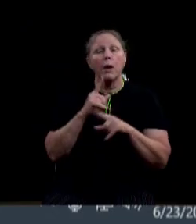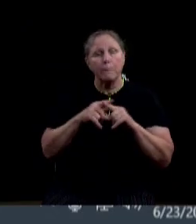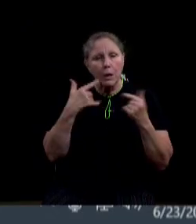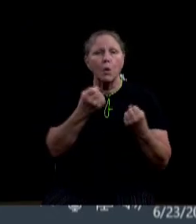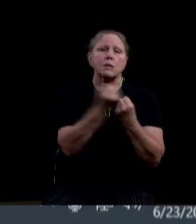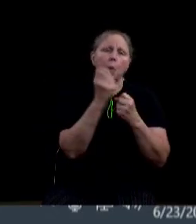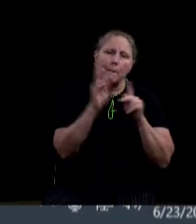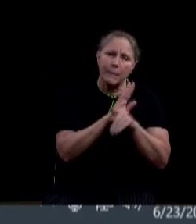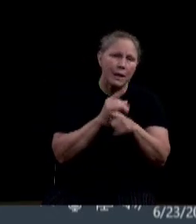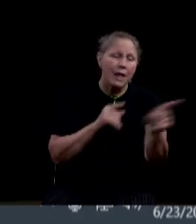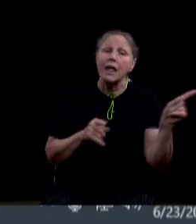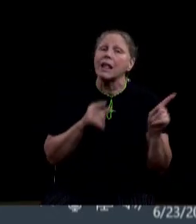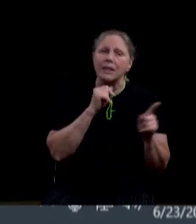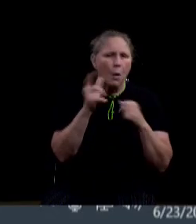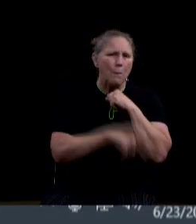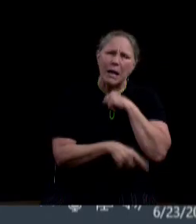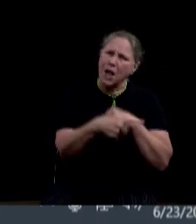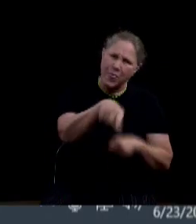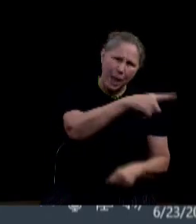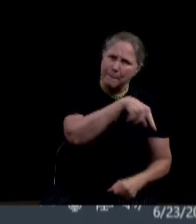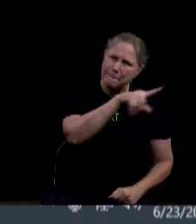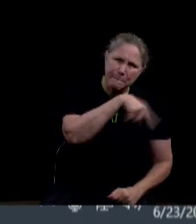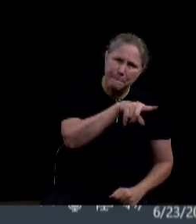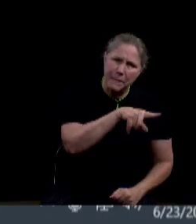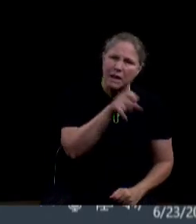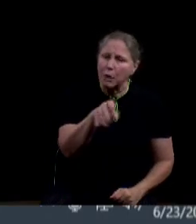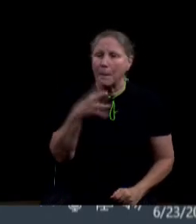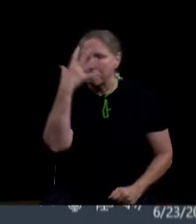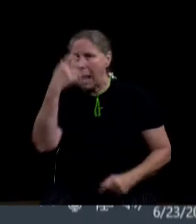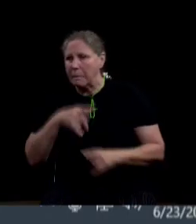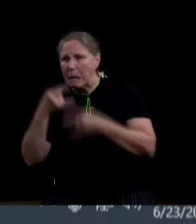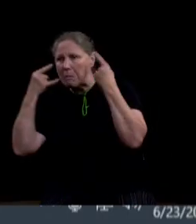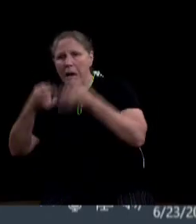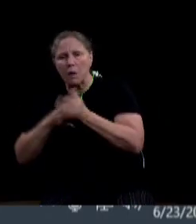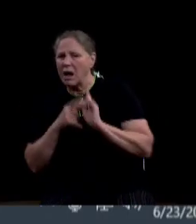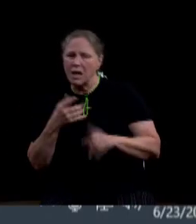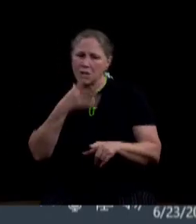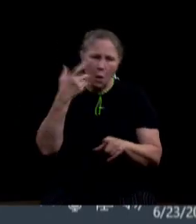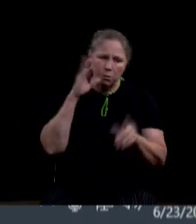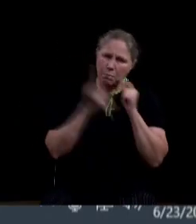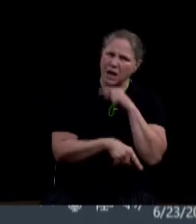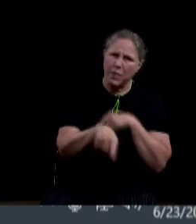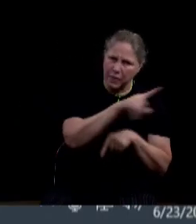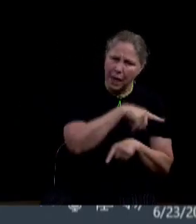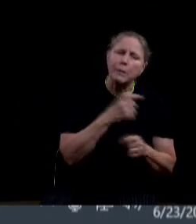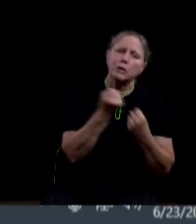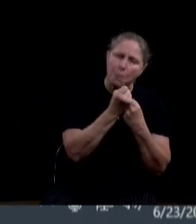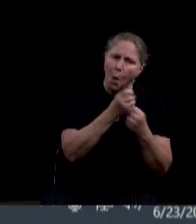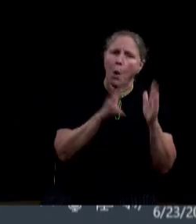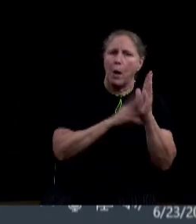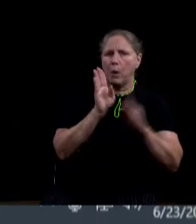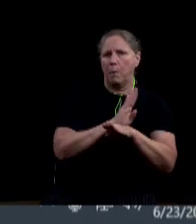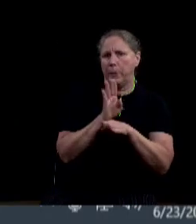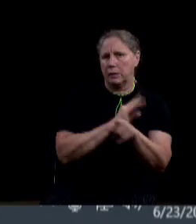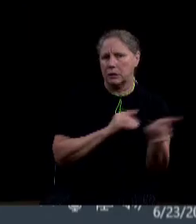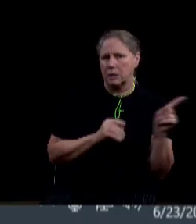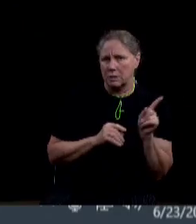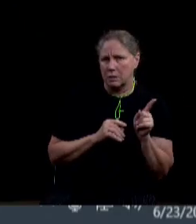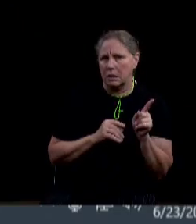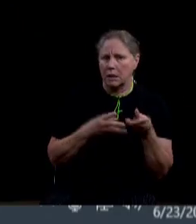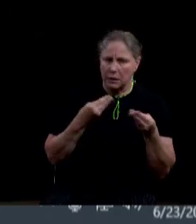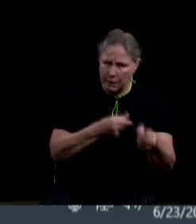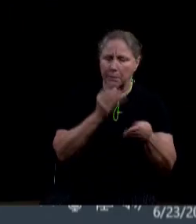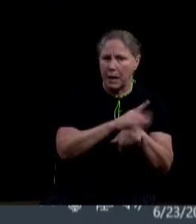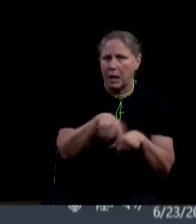you're frustrated over this situation. So support our Waco economy and know that this is an effort to make sure that